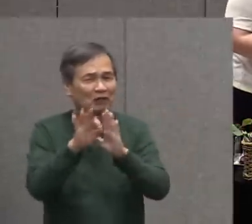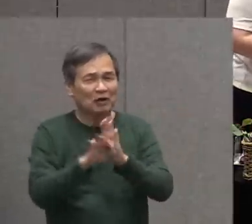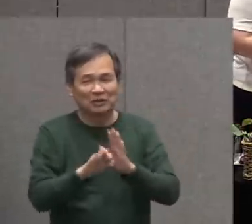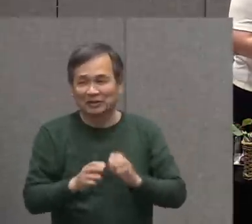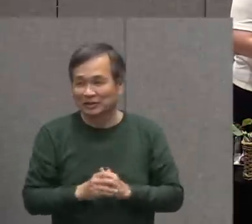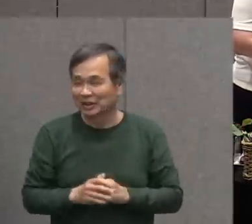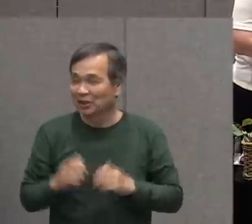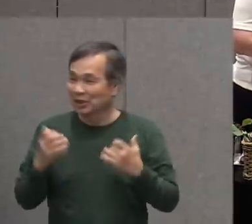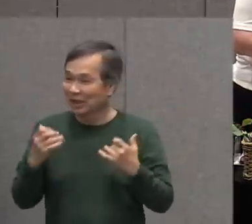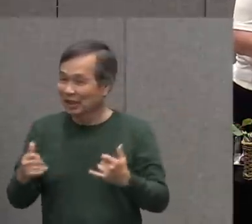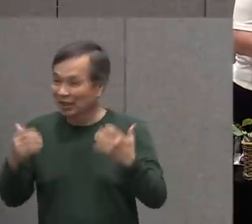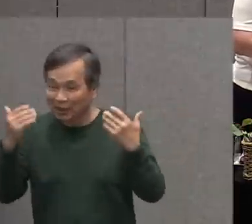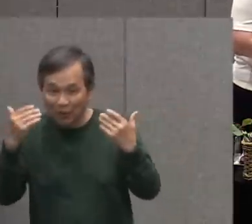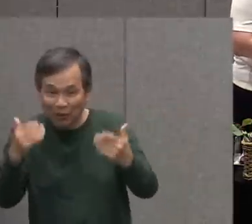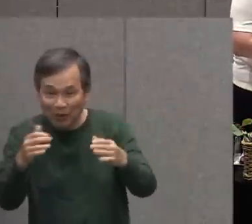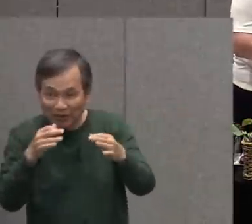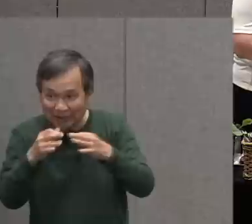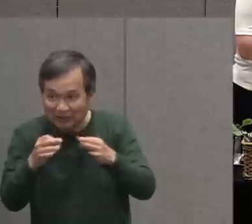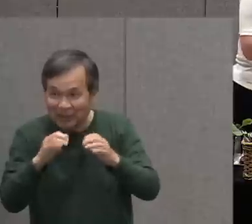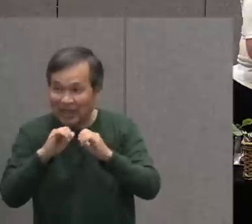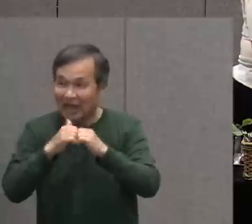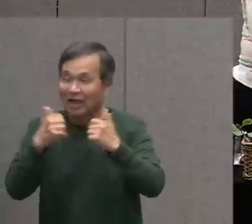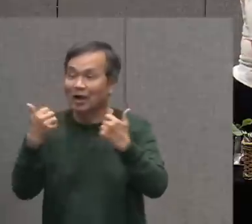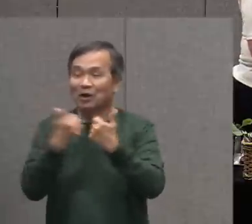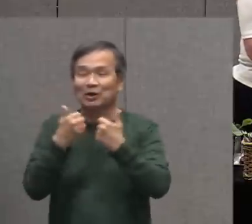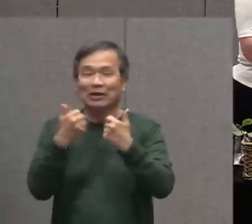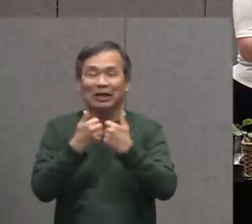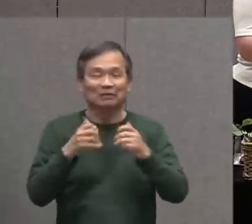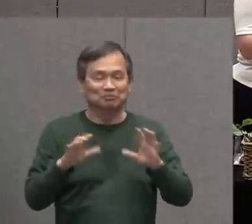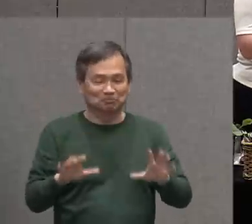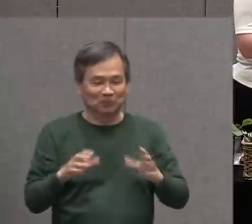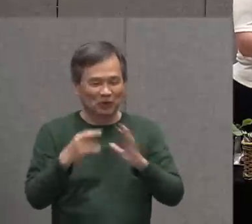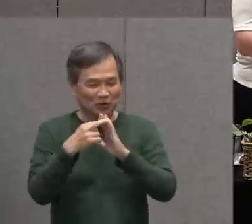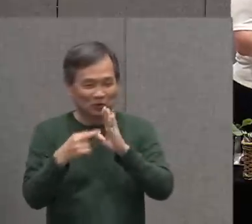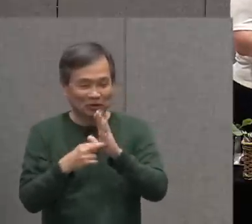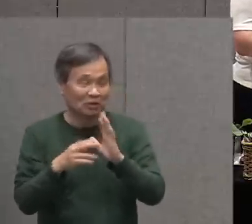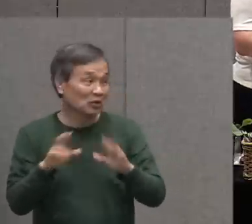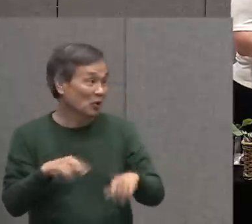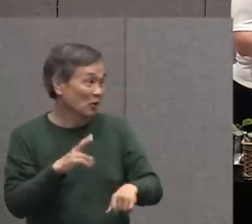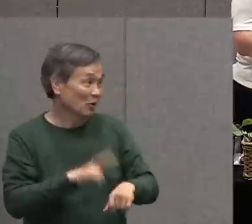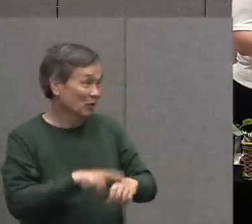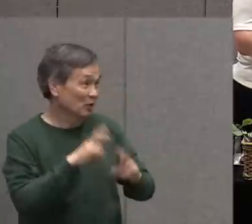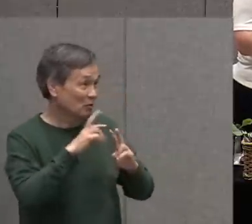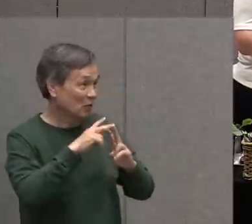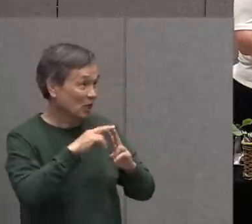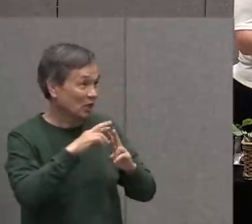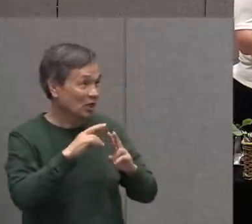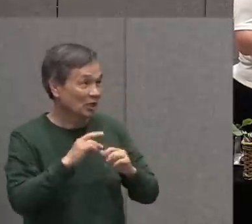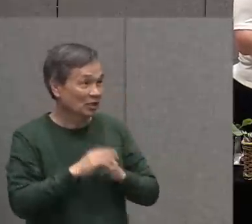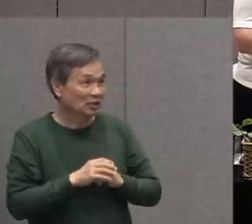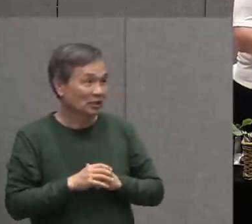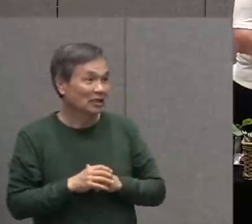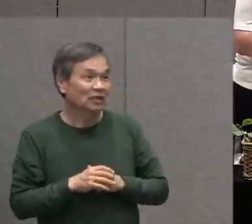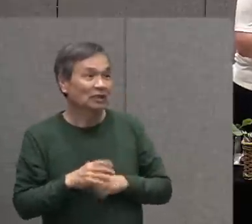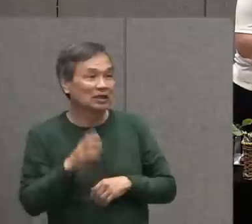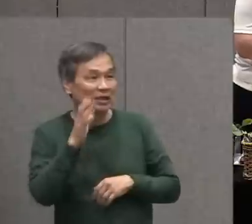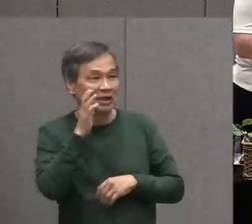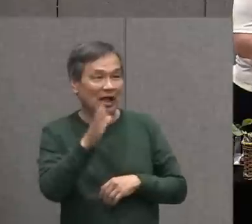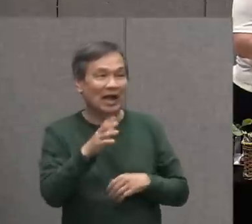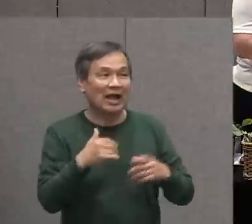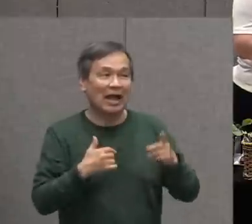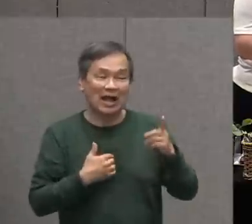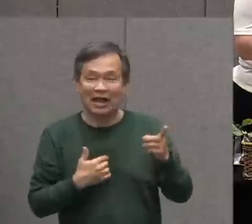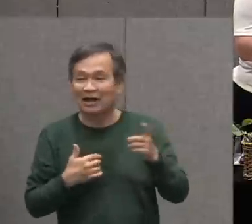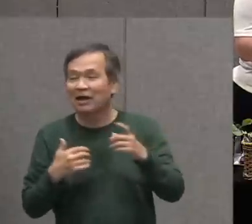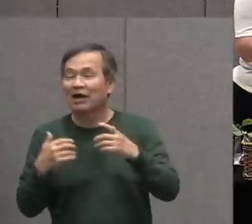So let's go ahead and explain how this game works. This game is usually played with a partner. My partner is going to be Miss Openchain. And